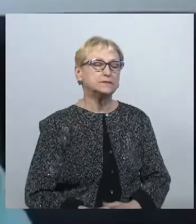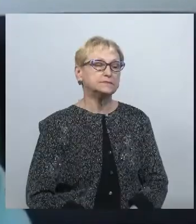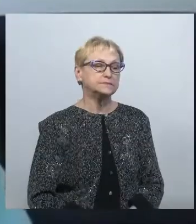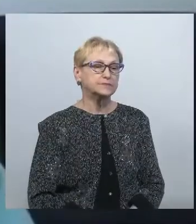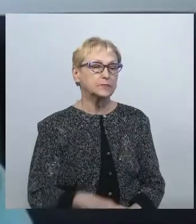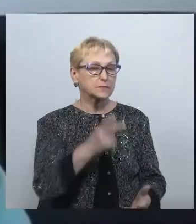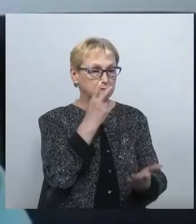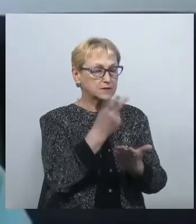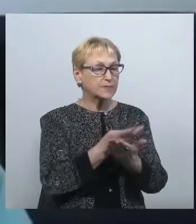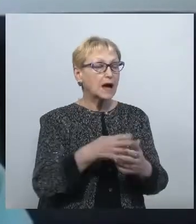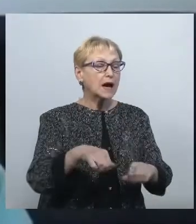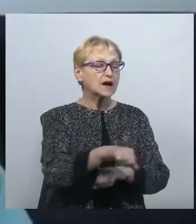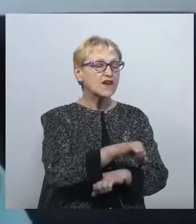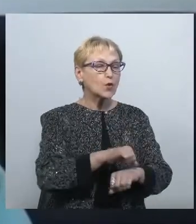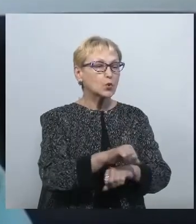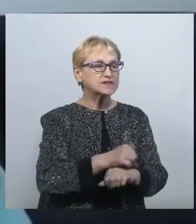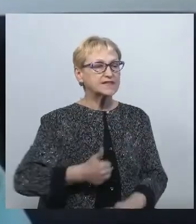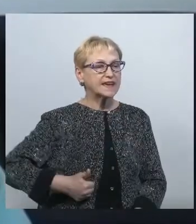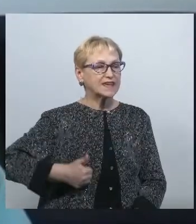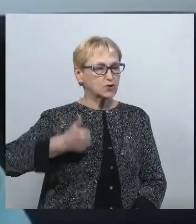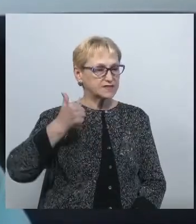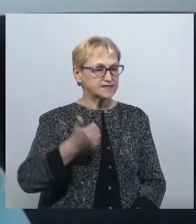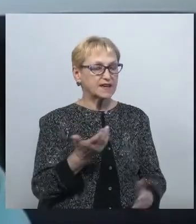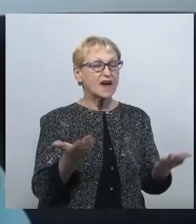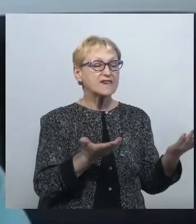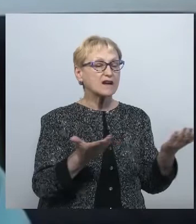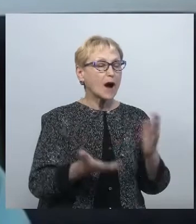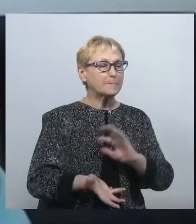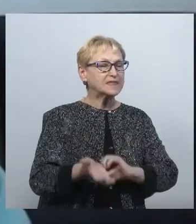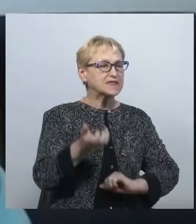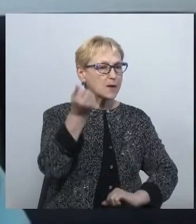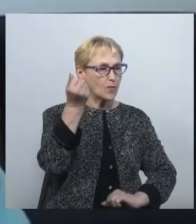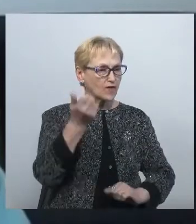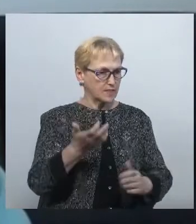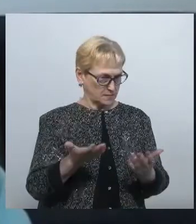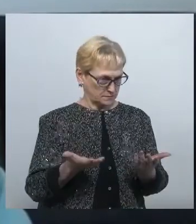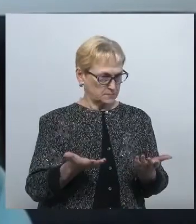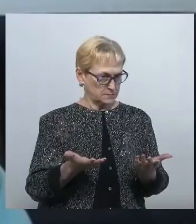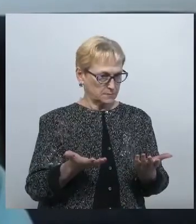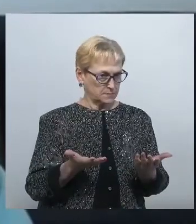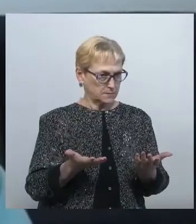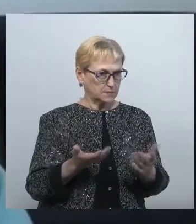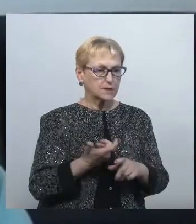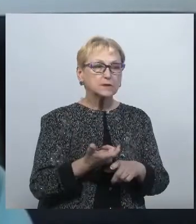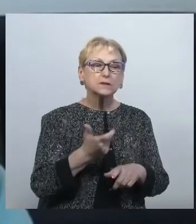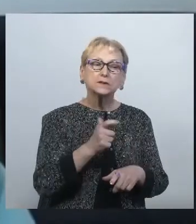the attitude of 1+1 is changing to the revolution of dignity, who are supporting this revolution